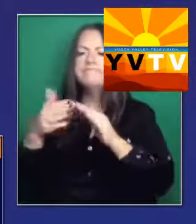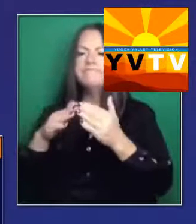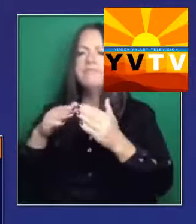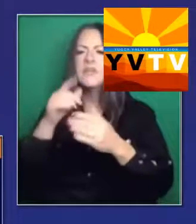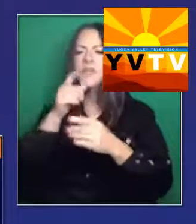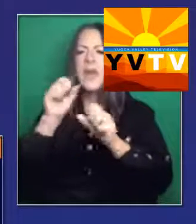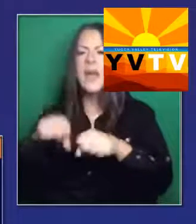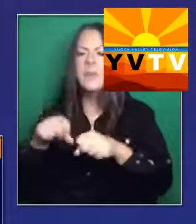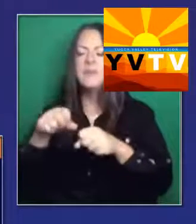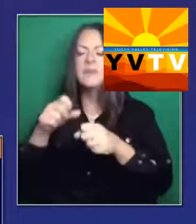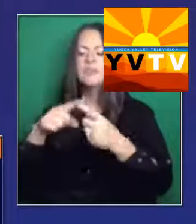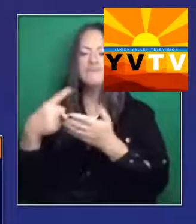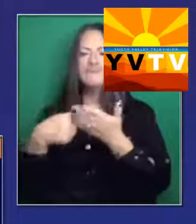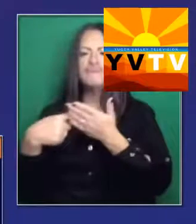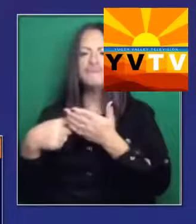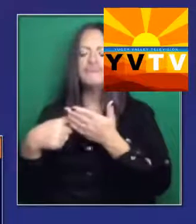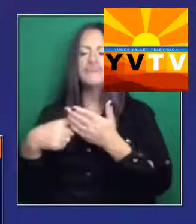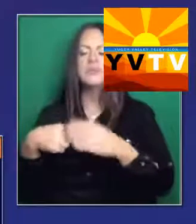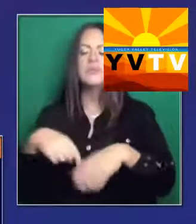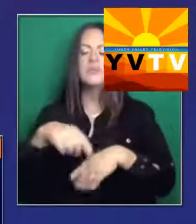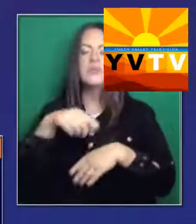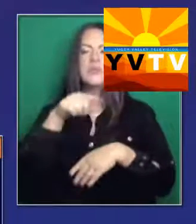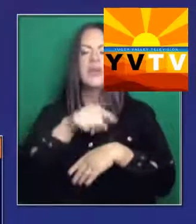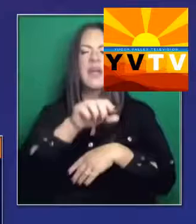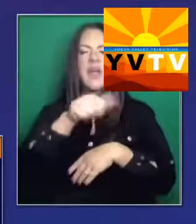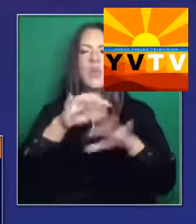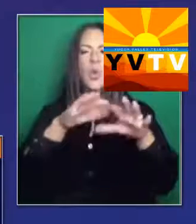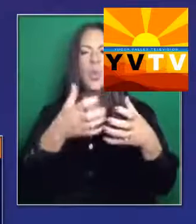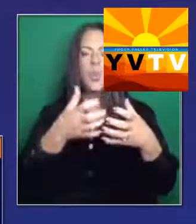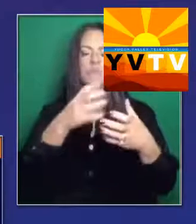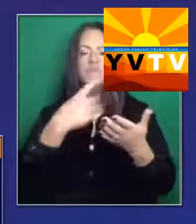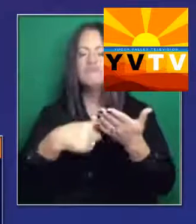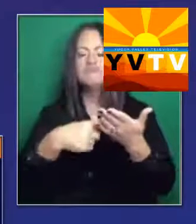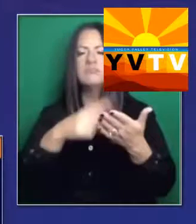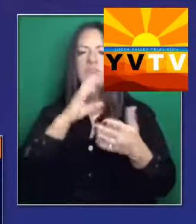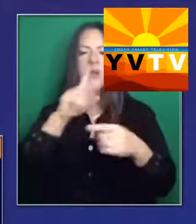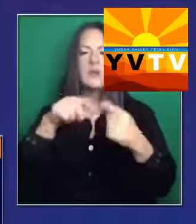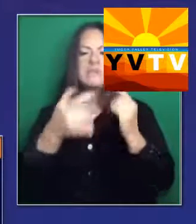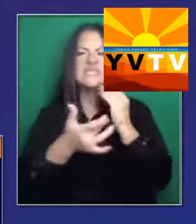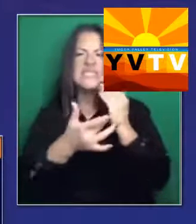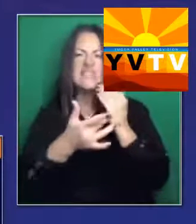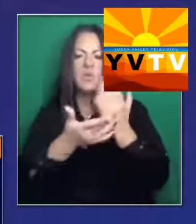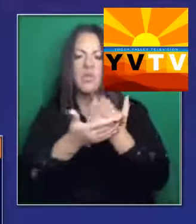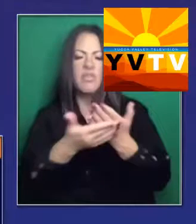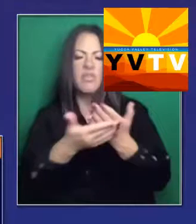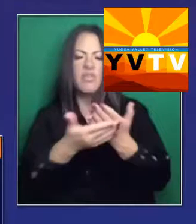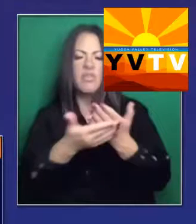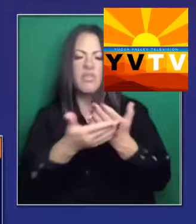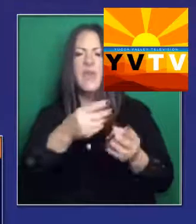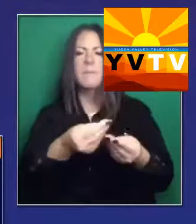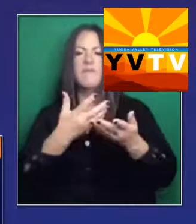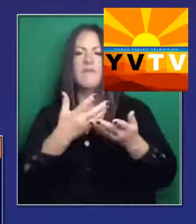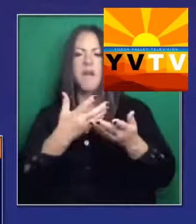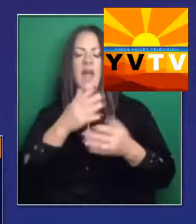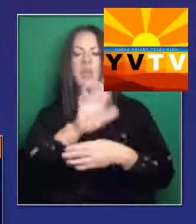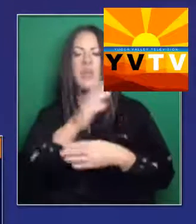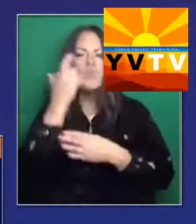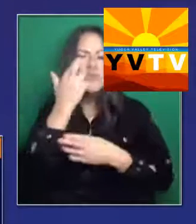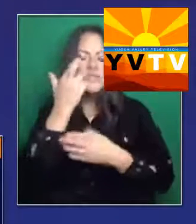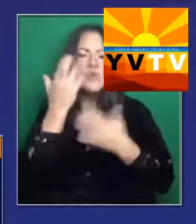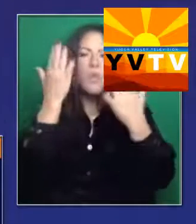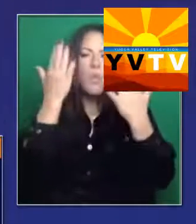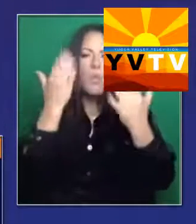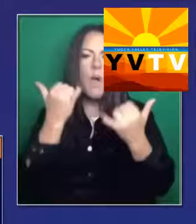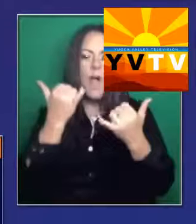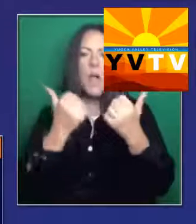people. They're the technocrats. They're sort of the experts, and they're providing their rationale. And